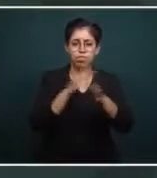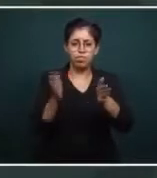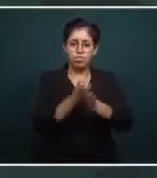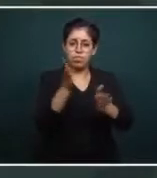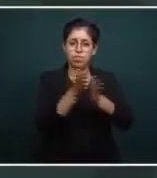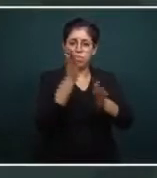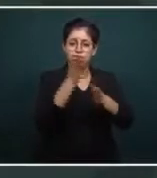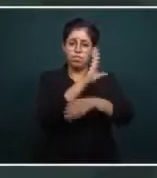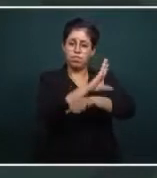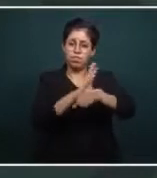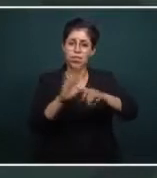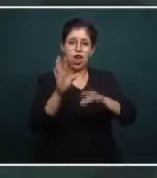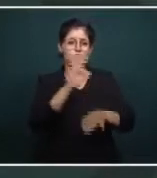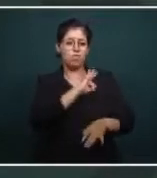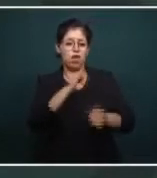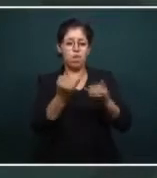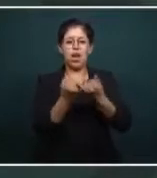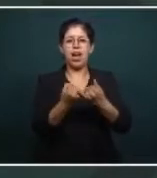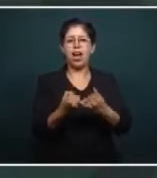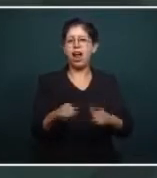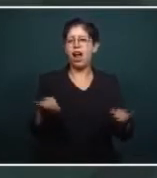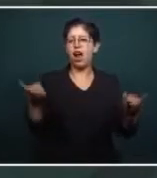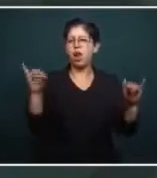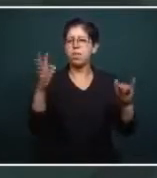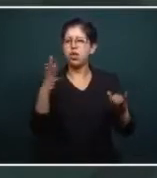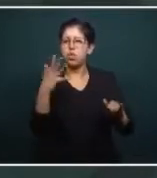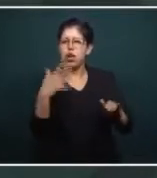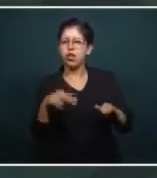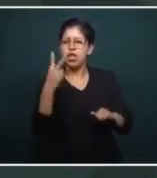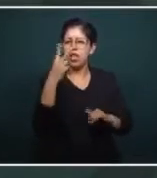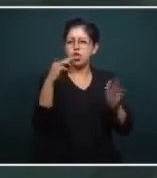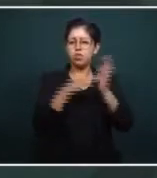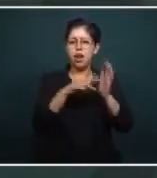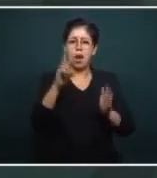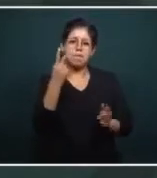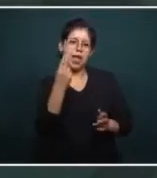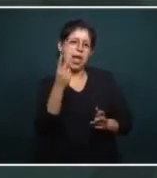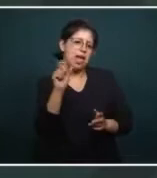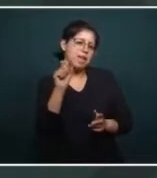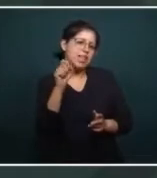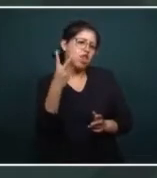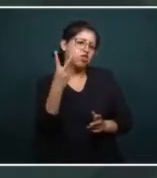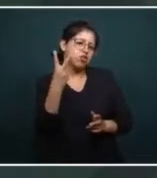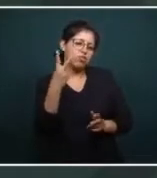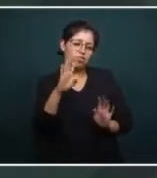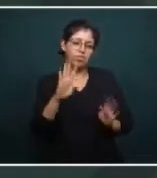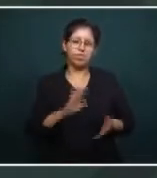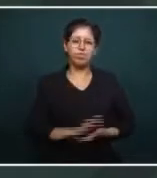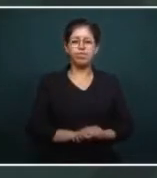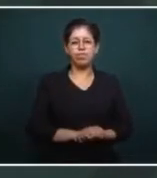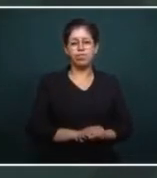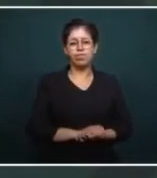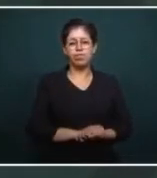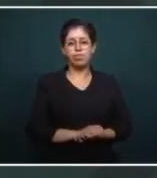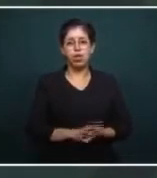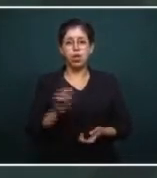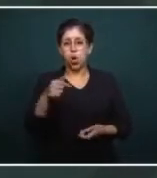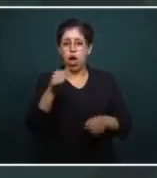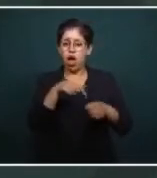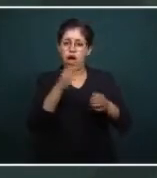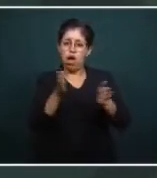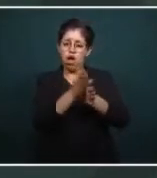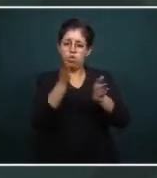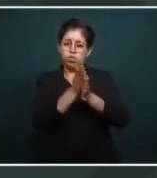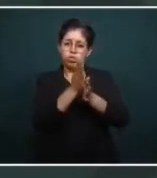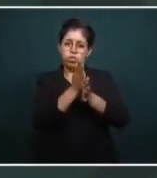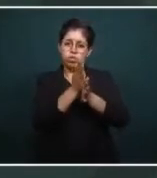and we are going inaugurarlo, to terminarlo inaugurate it en el by 22. 2022. Es esta obra, Because it's not just this la